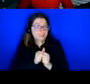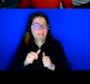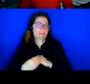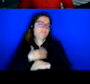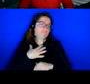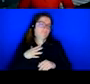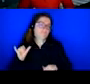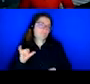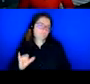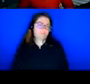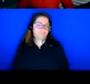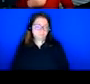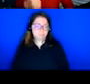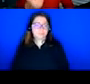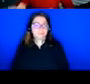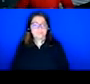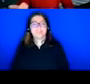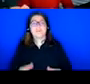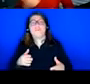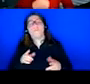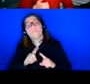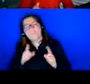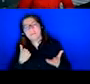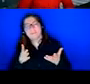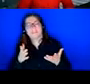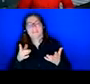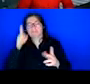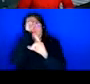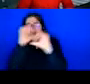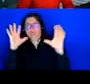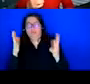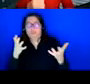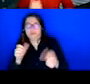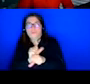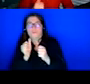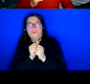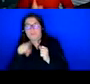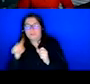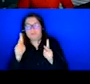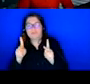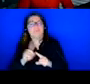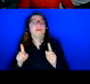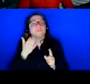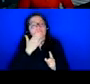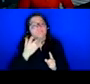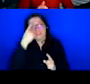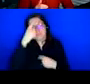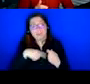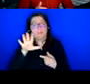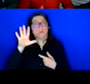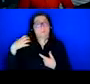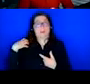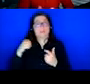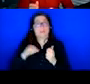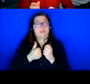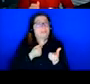as well. So, and it may be harder to kind of imagine things, but it's good to always think about, your boss. How is your boss supportive? Are they